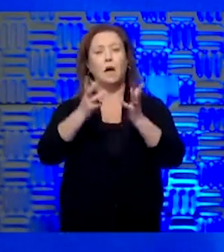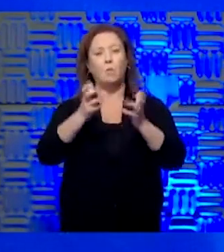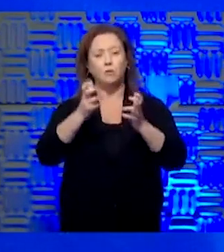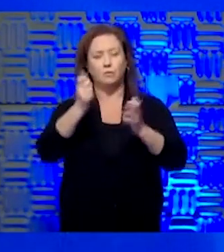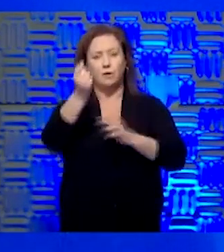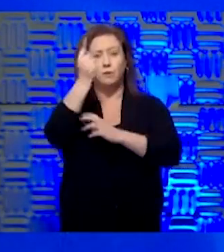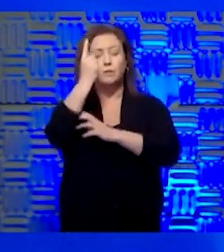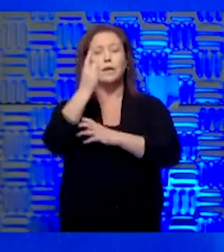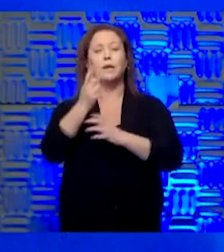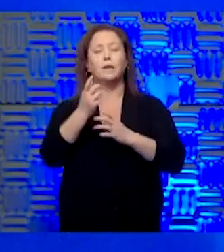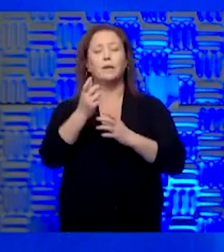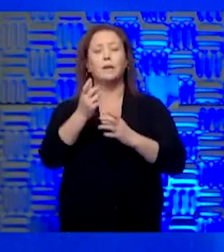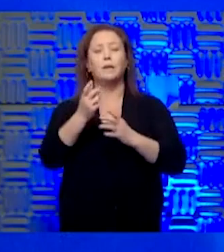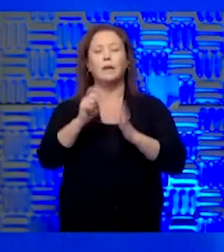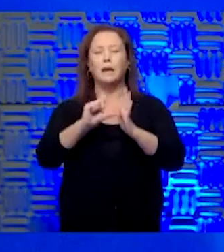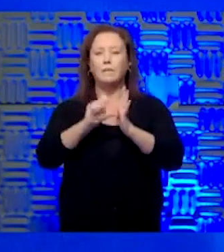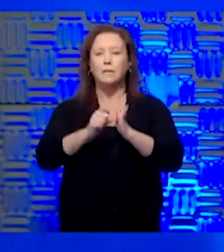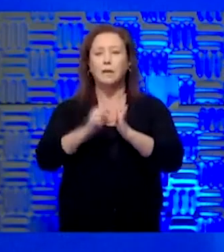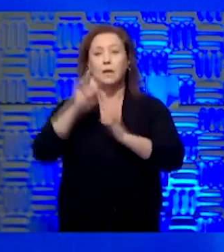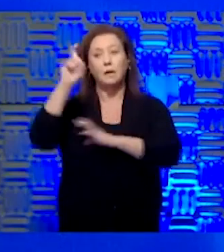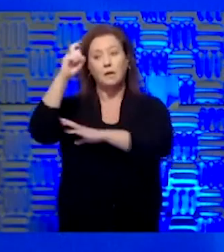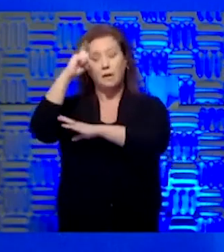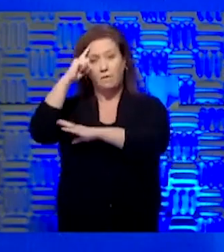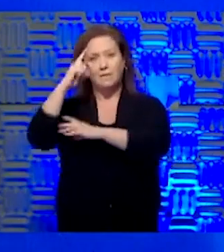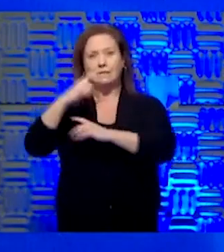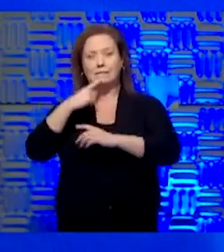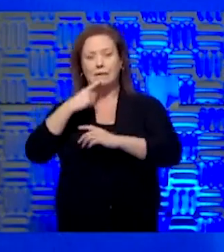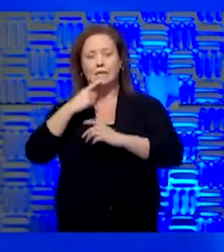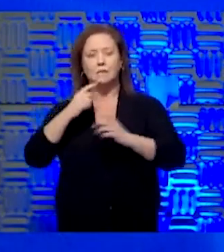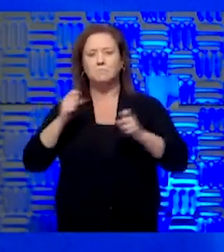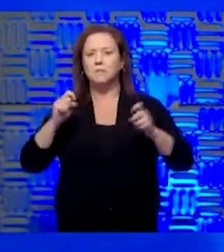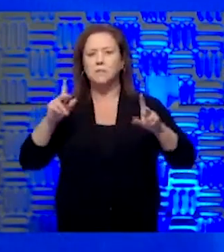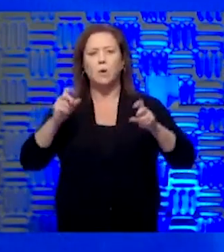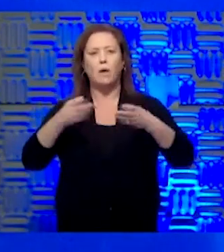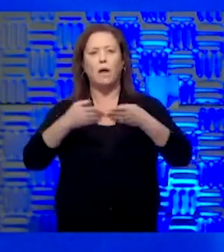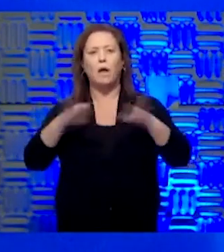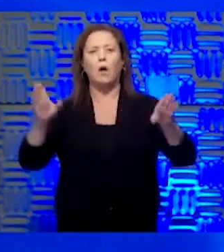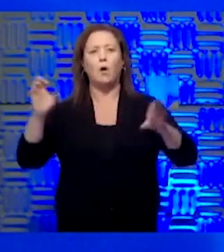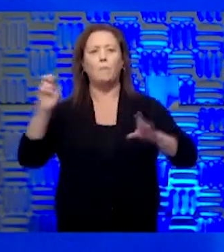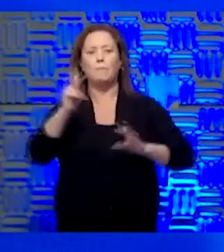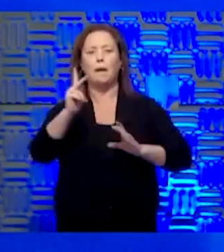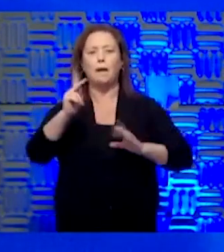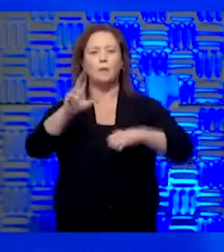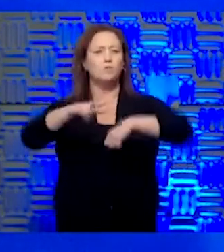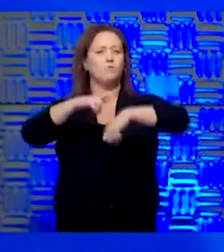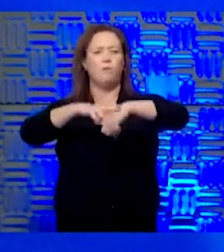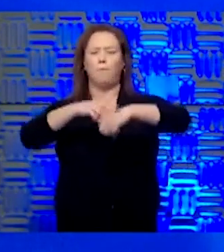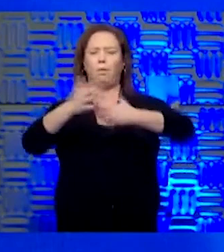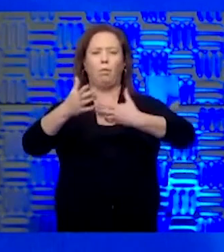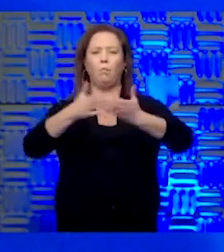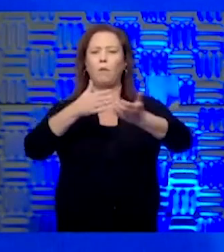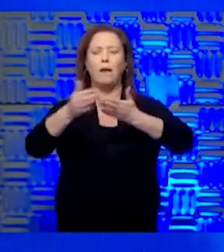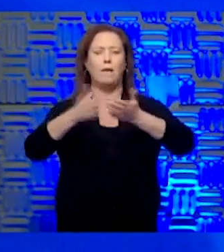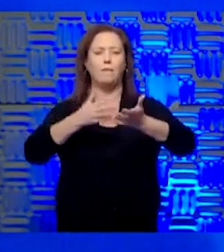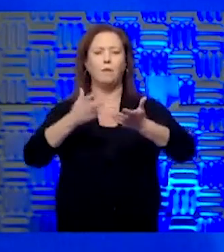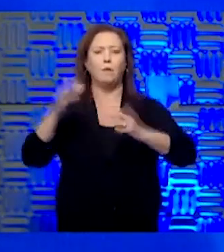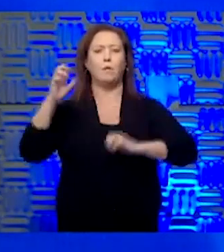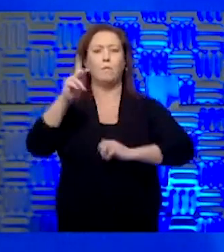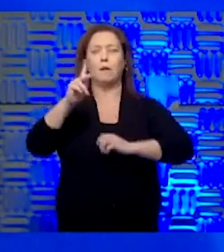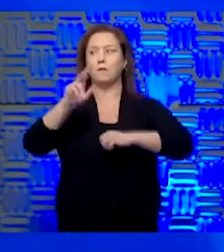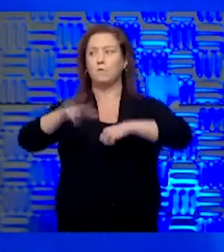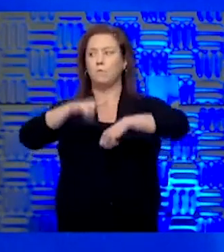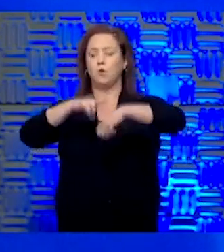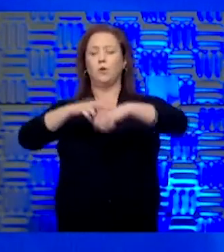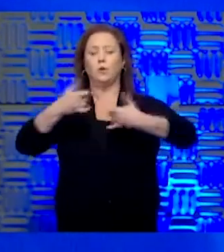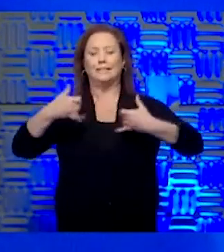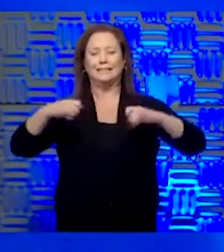hear is that even when government starts saying it's okay to go back and do whatever it may be, you still have to